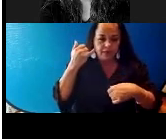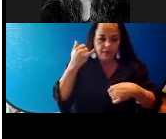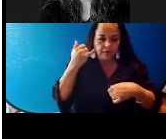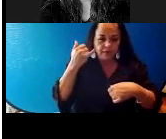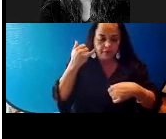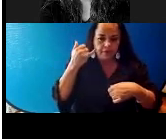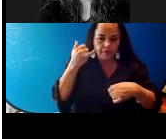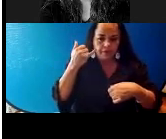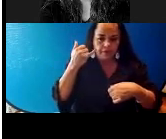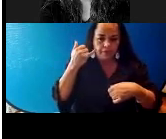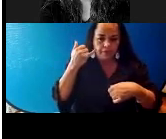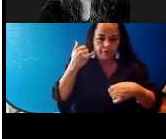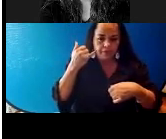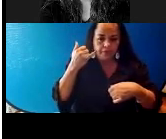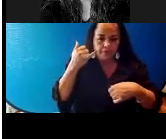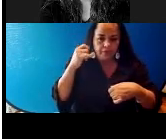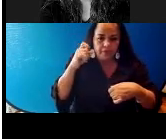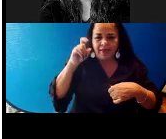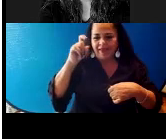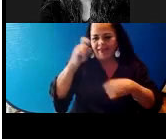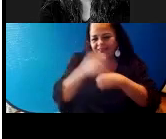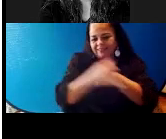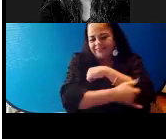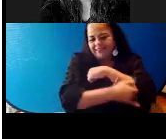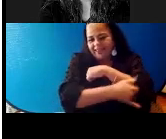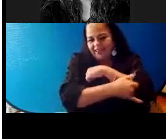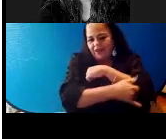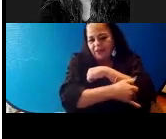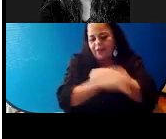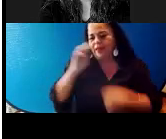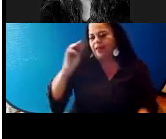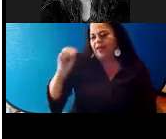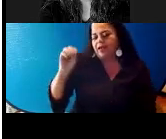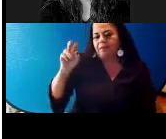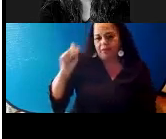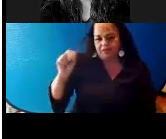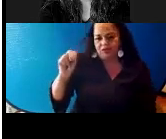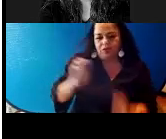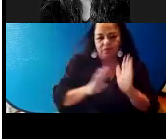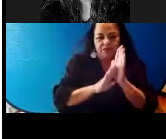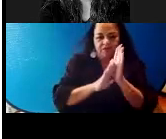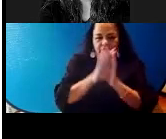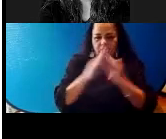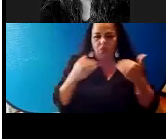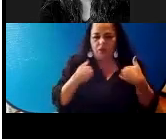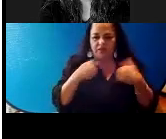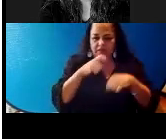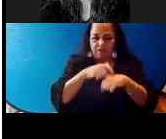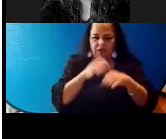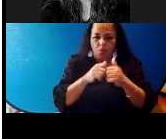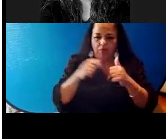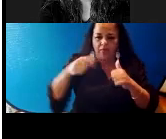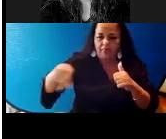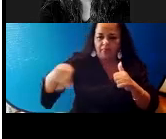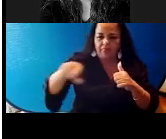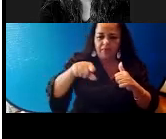it's Ramsey County. Too late. In St. Paul, Minnesota, that they developed. So we had some time with them where they were just trying to think about,